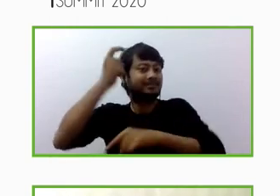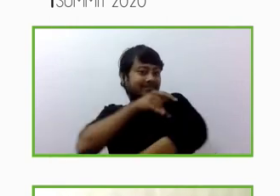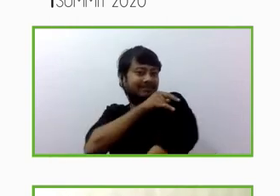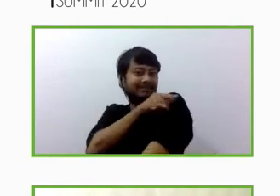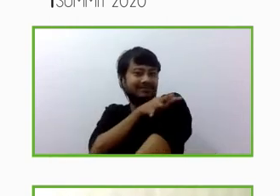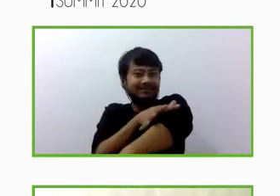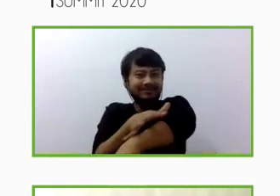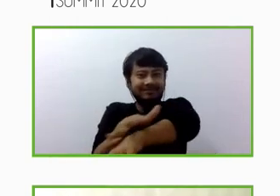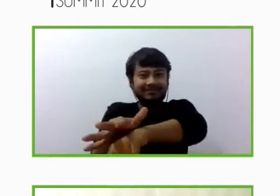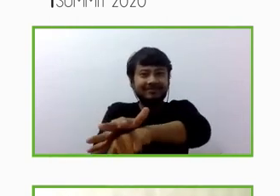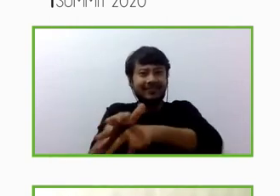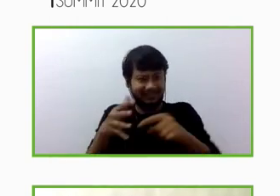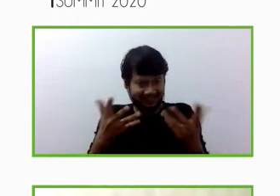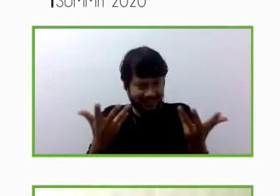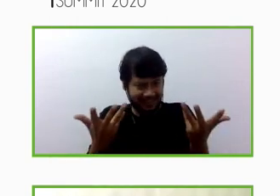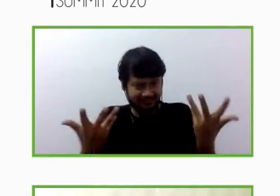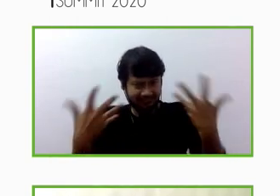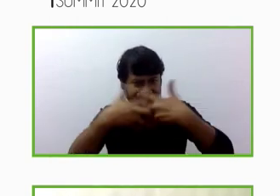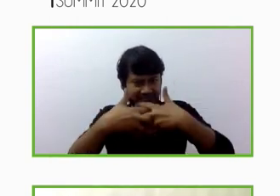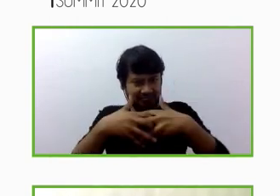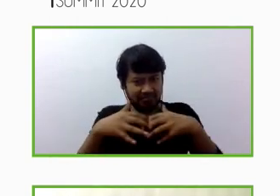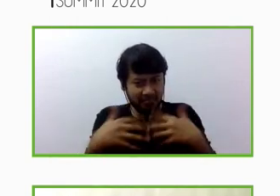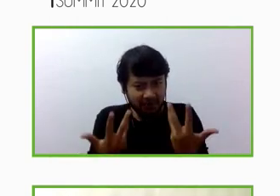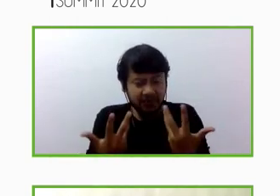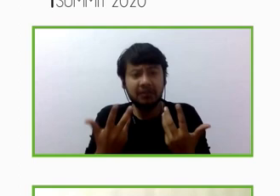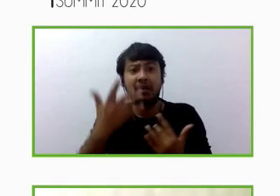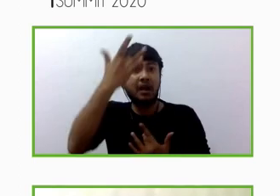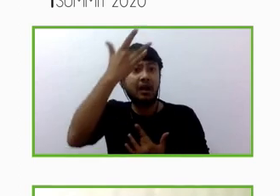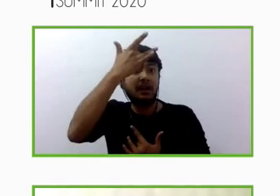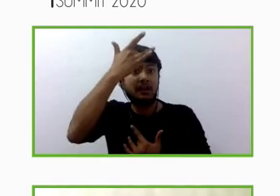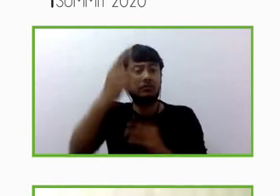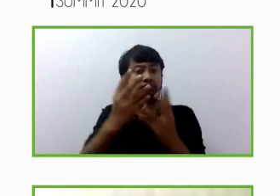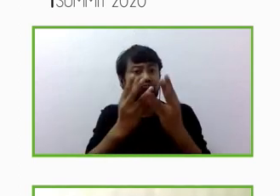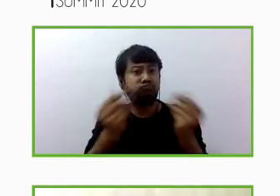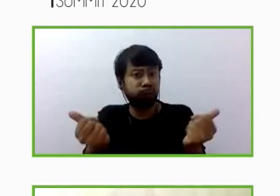how to deal with diseases that are caused by